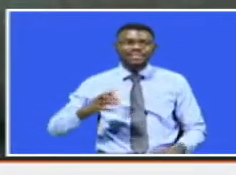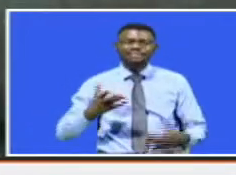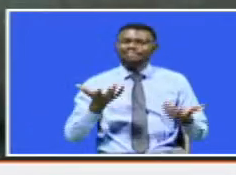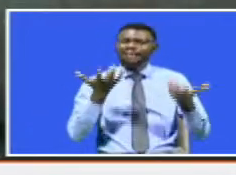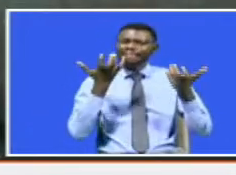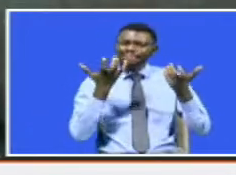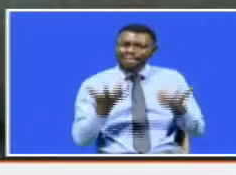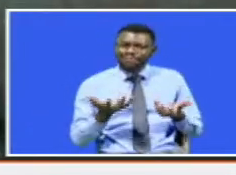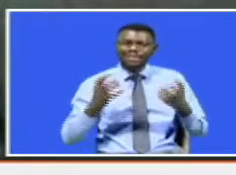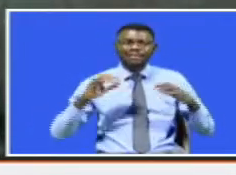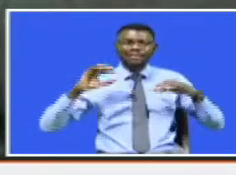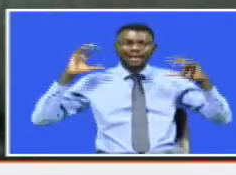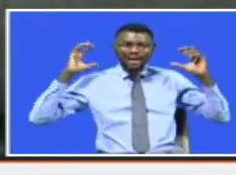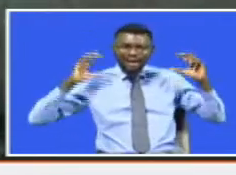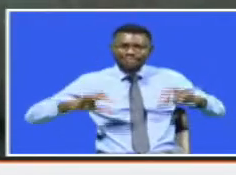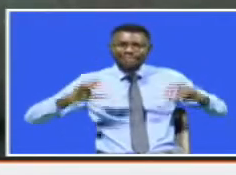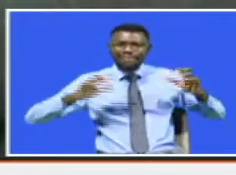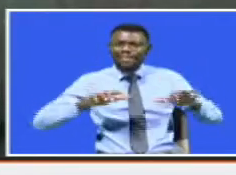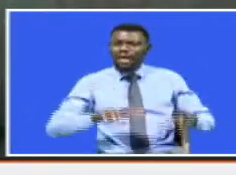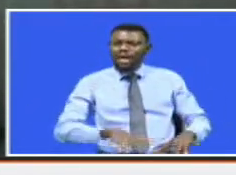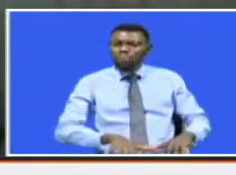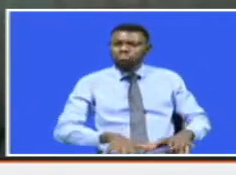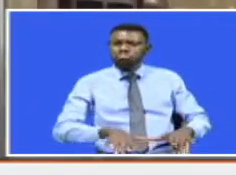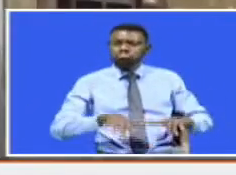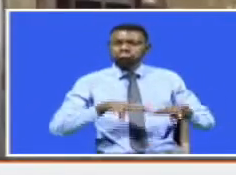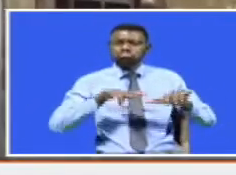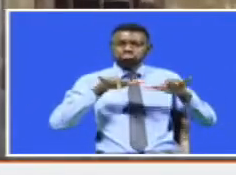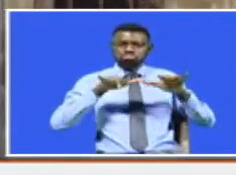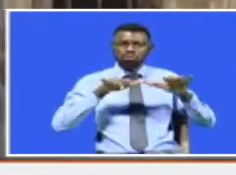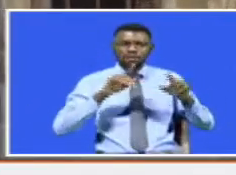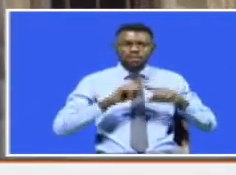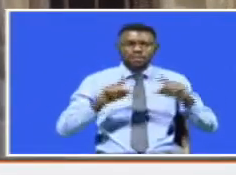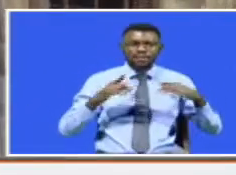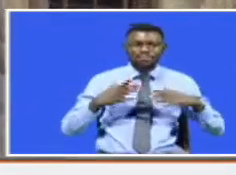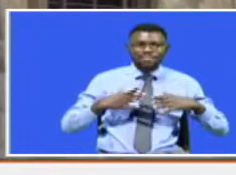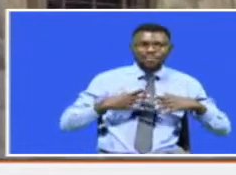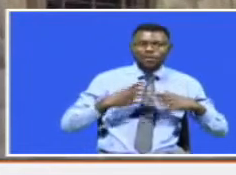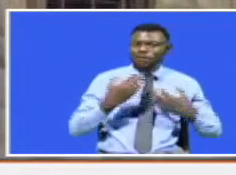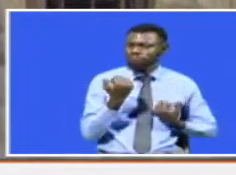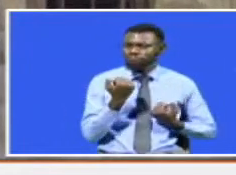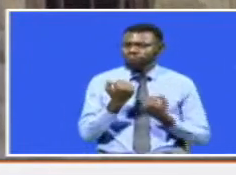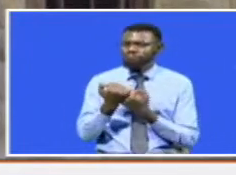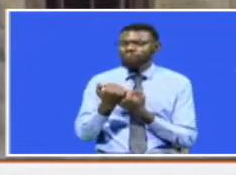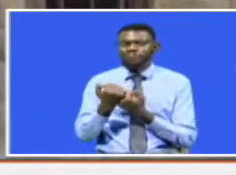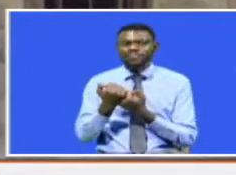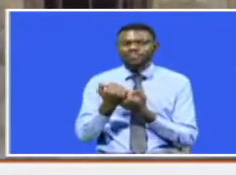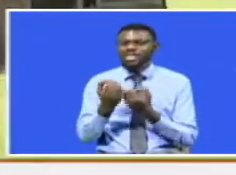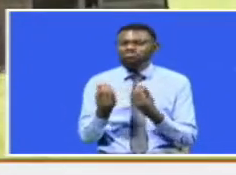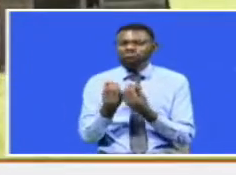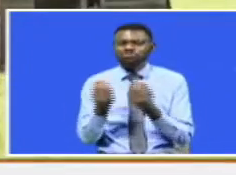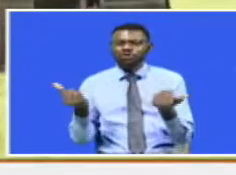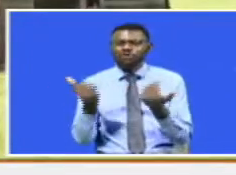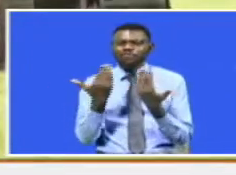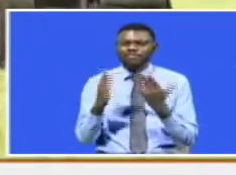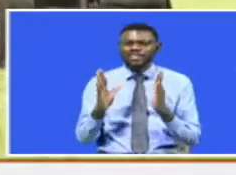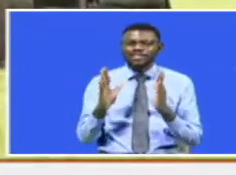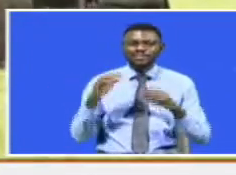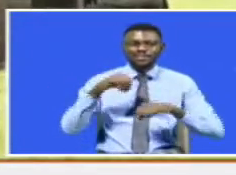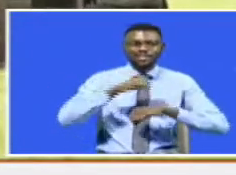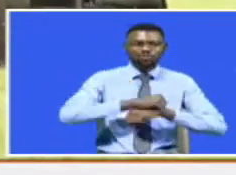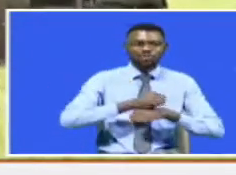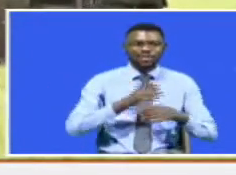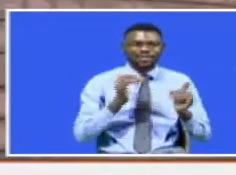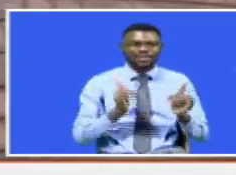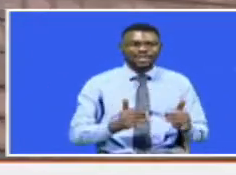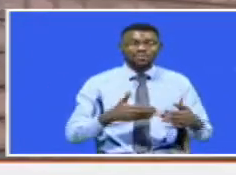rains after it was submerged in floods. Thanks to well-wishers, however, it is now away with the old, as a new school has been built